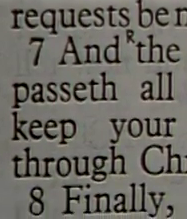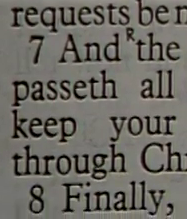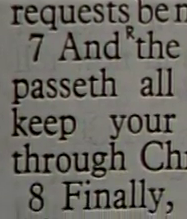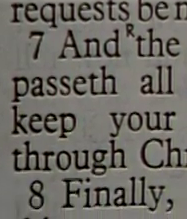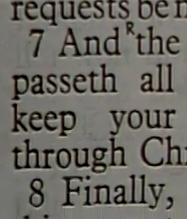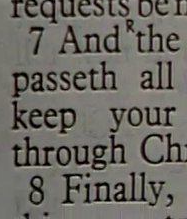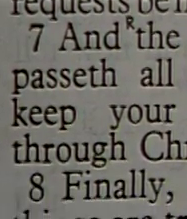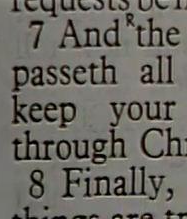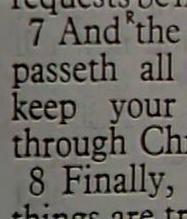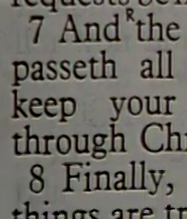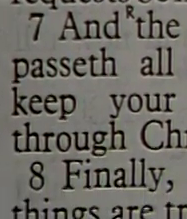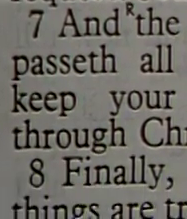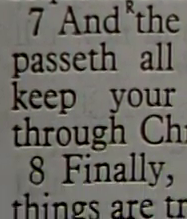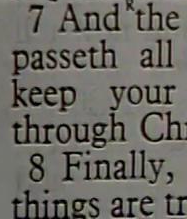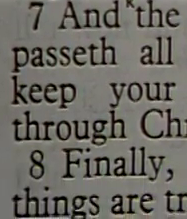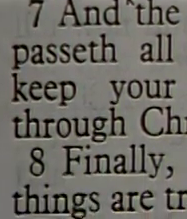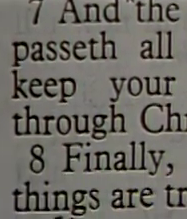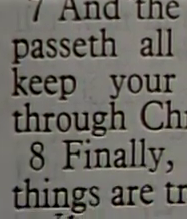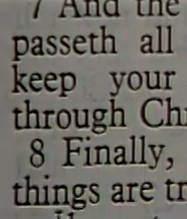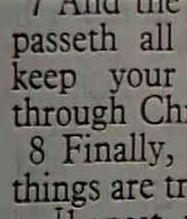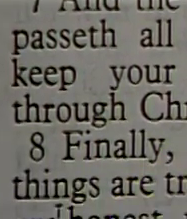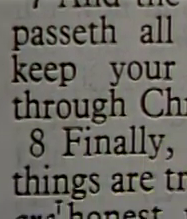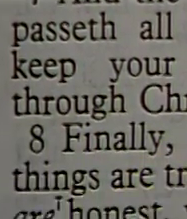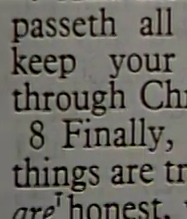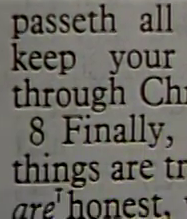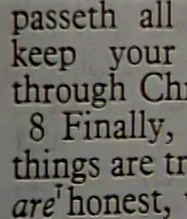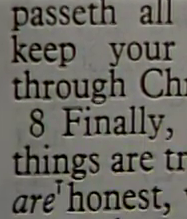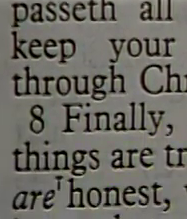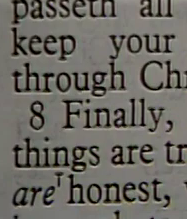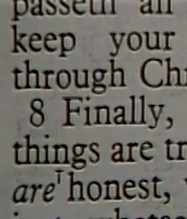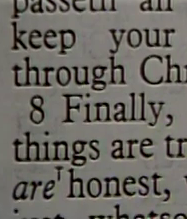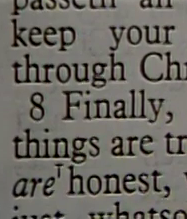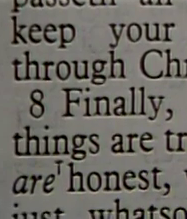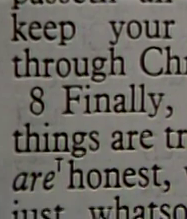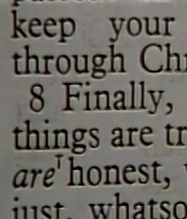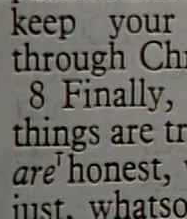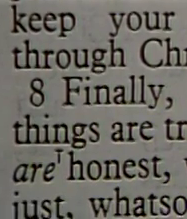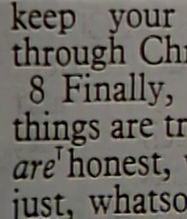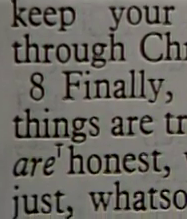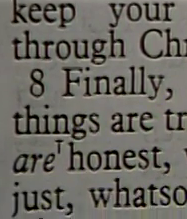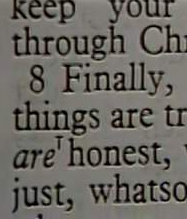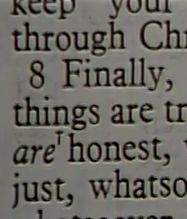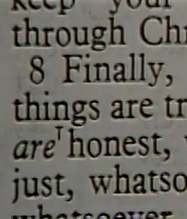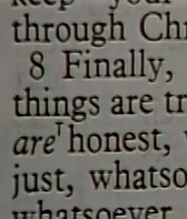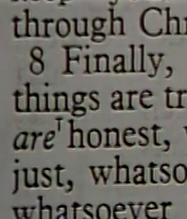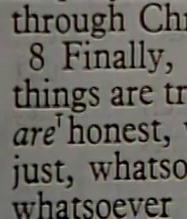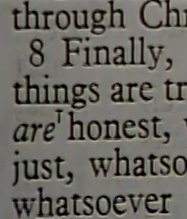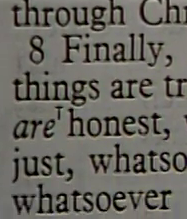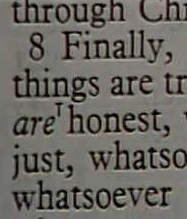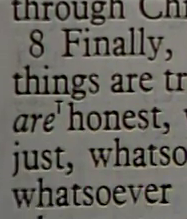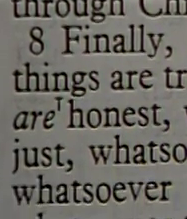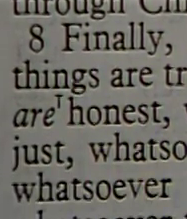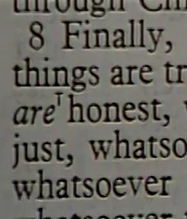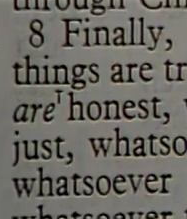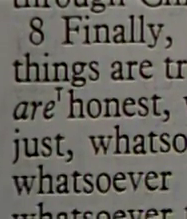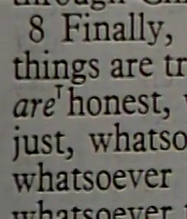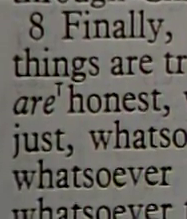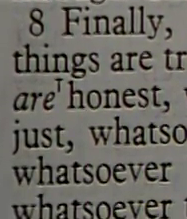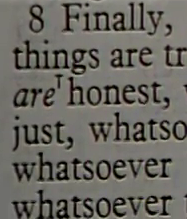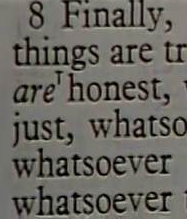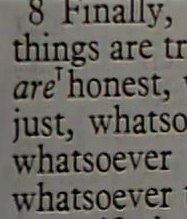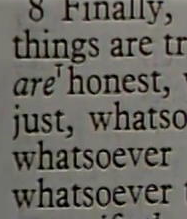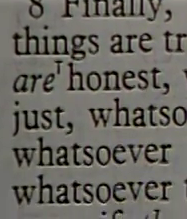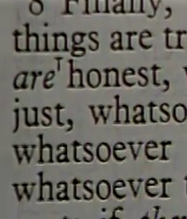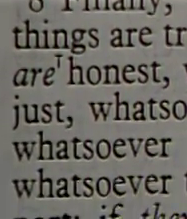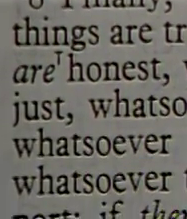by prayer and supplication. With thanksgiving, let your requests be made known to God. And the peace of God, which passeth all understanding,